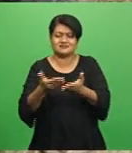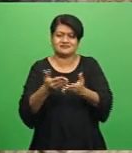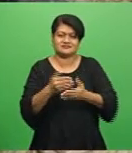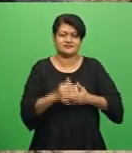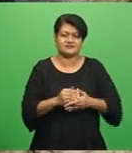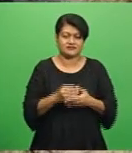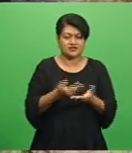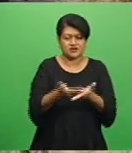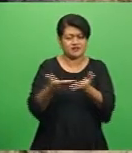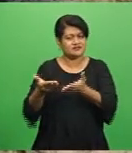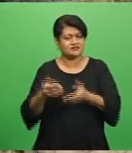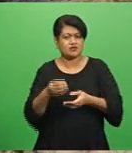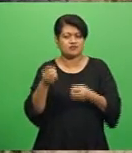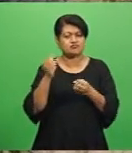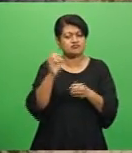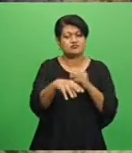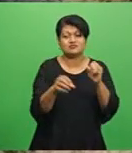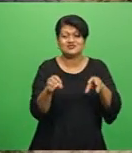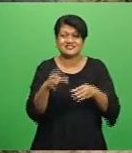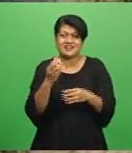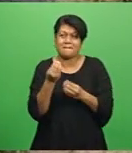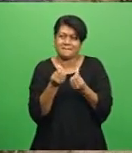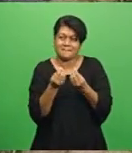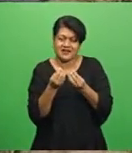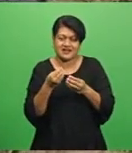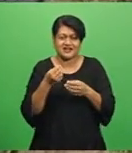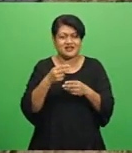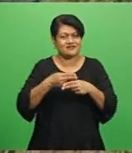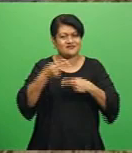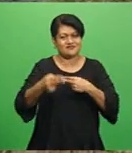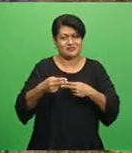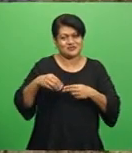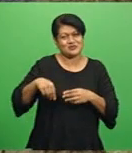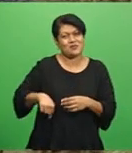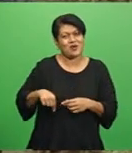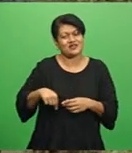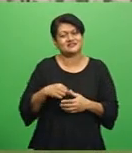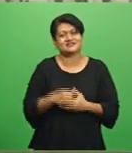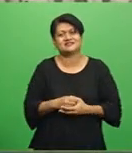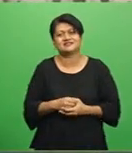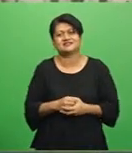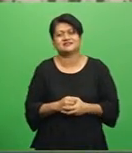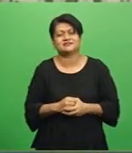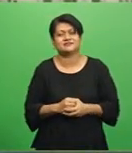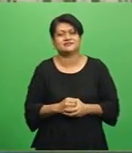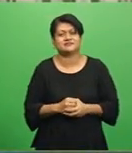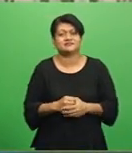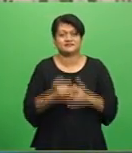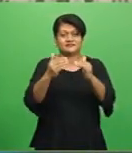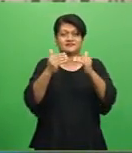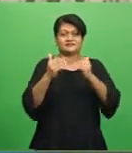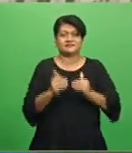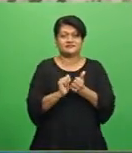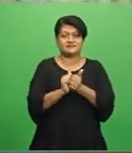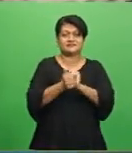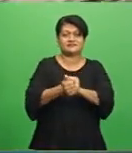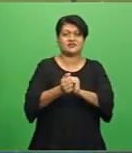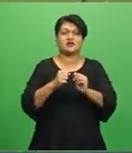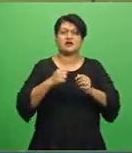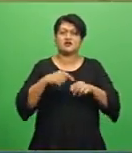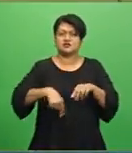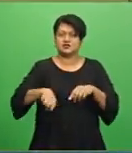wastage and putting some money in farmers' pockets. Jeshu Lal, FBC News. Coming up in sports, Suva